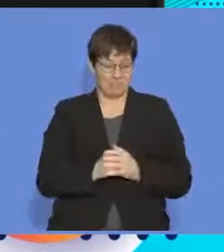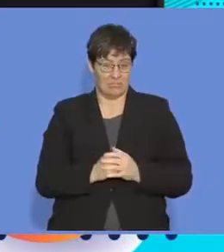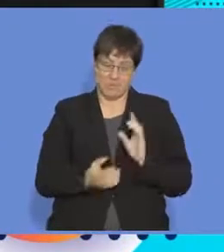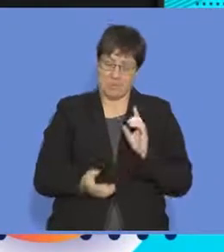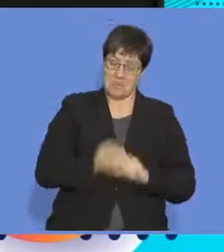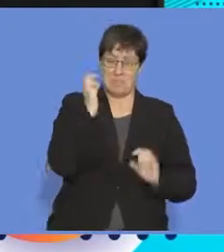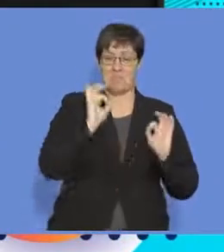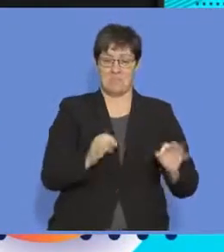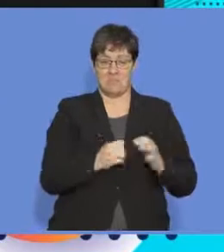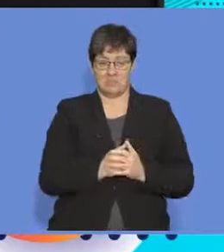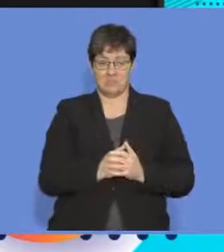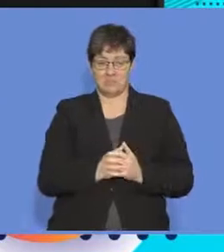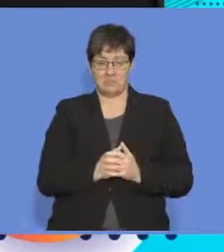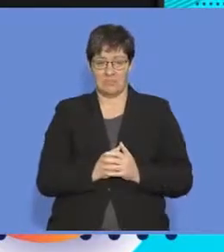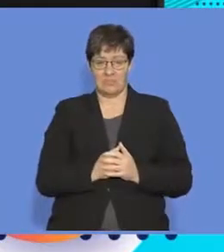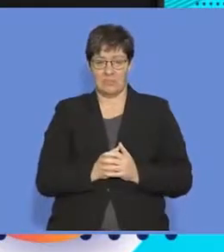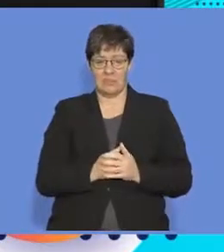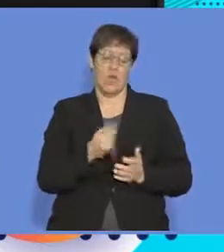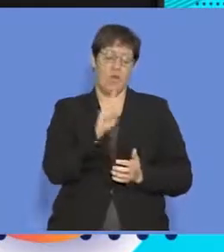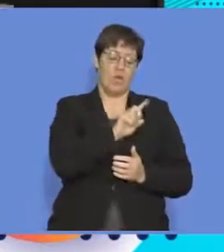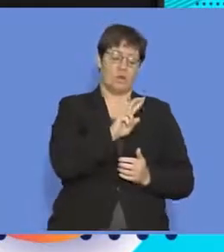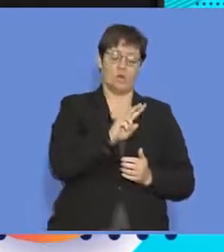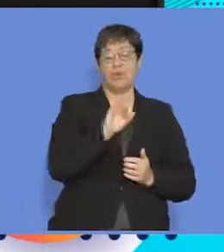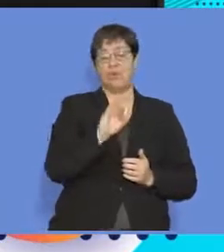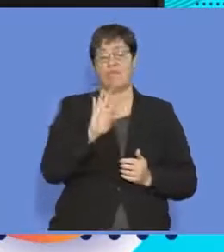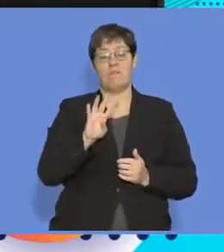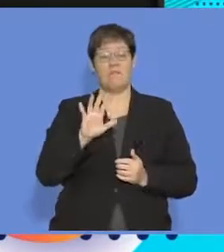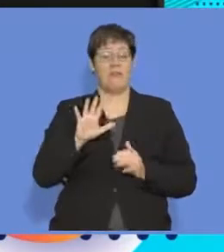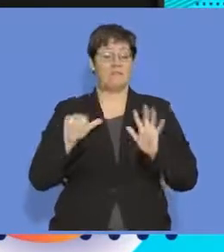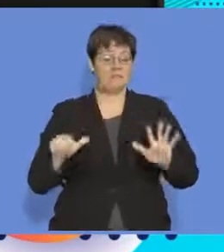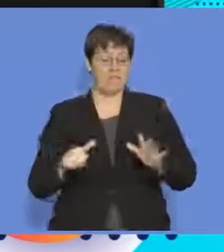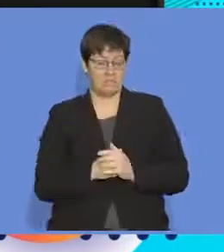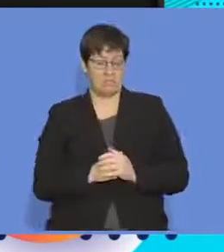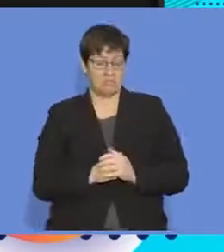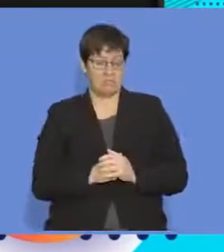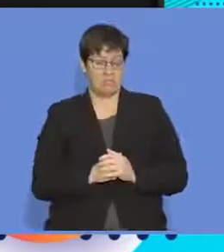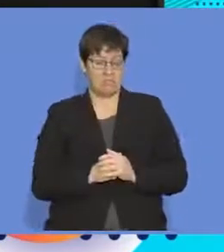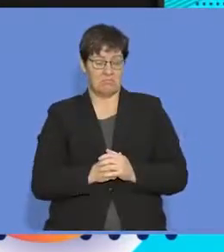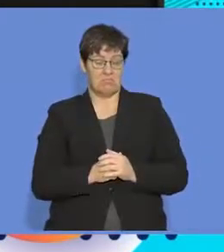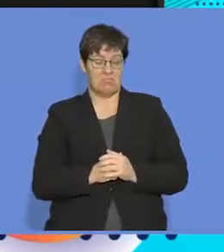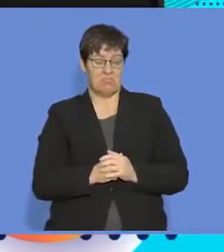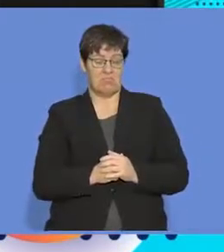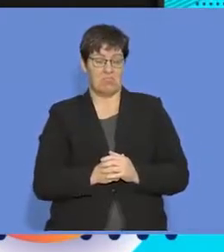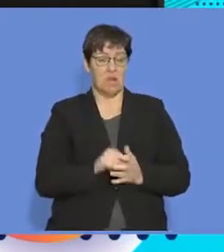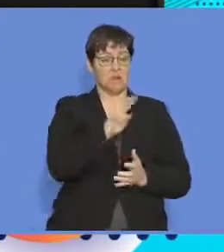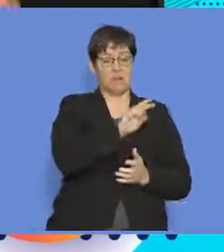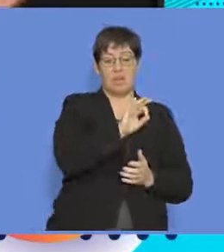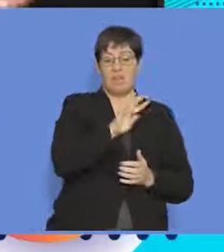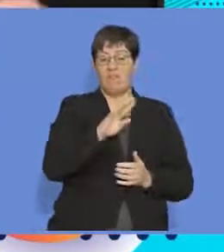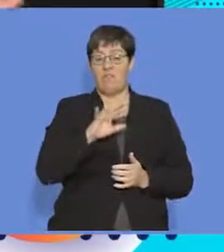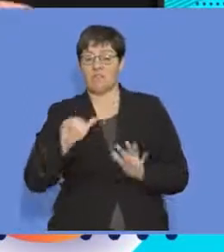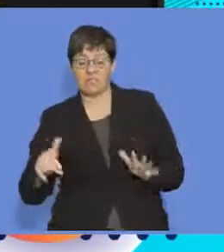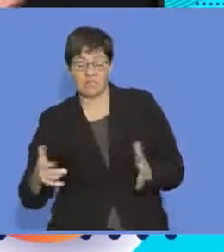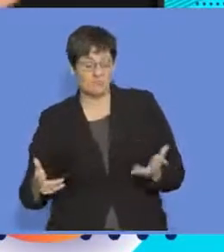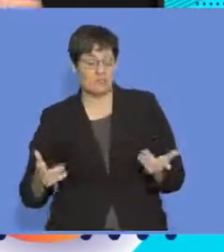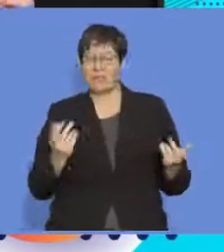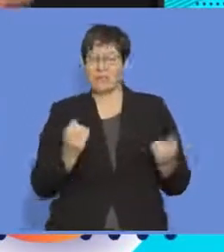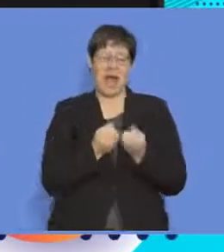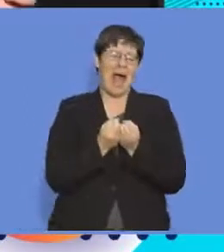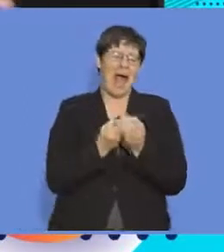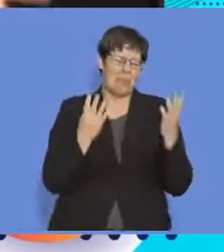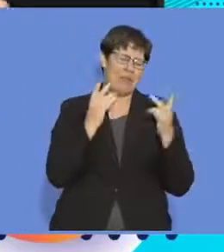jackpot. So I can go with 1, 2, 3, 4, 5, 6. I can select any 6. But how many? We have to